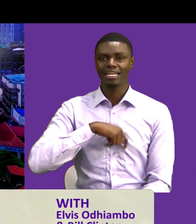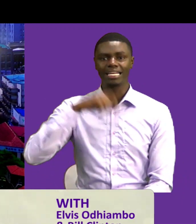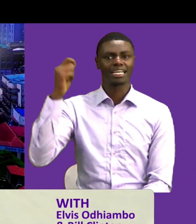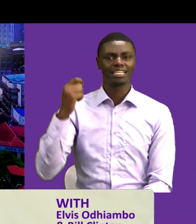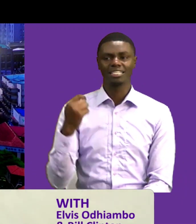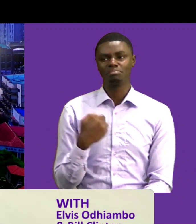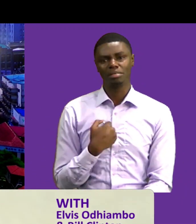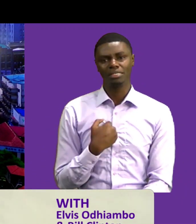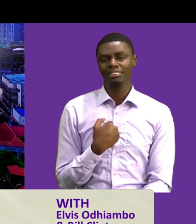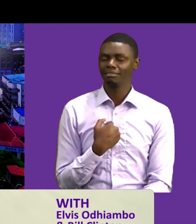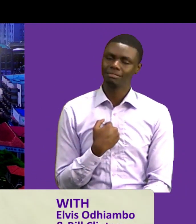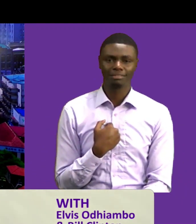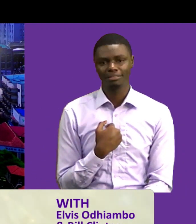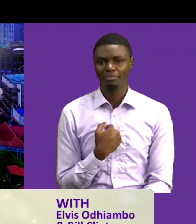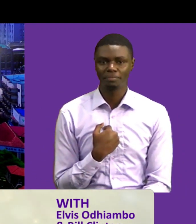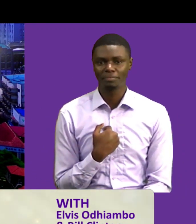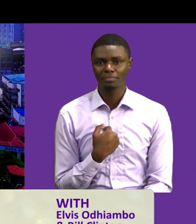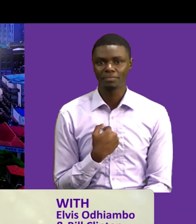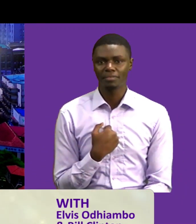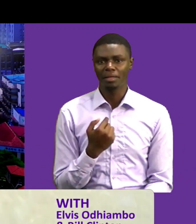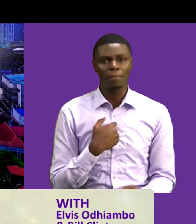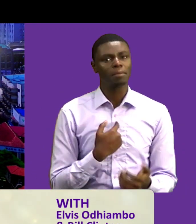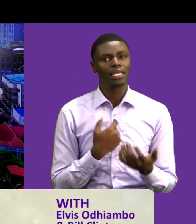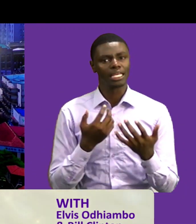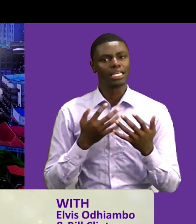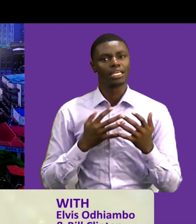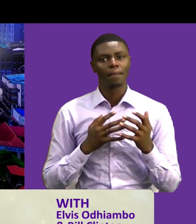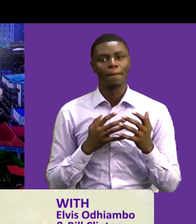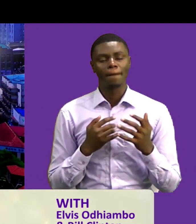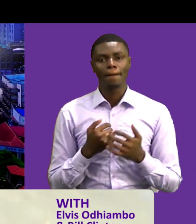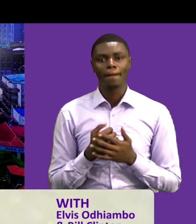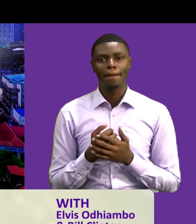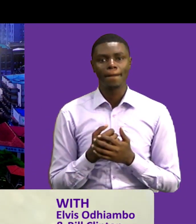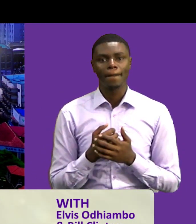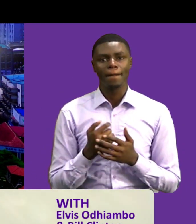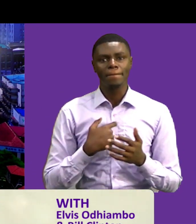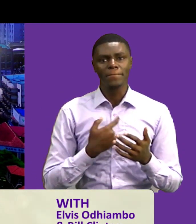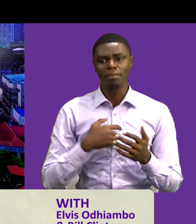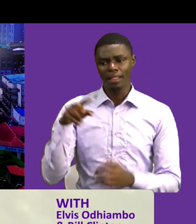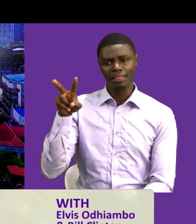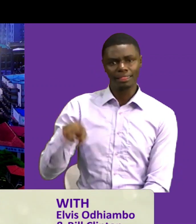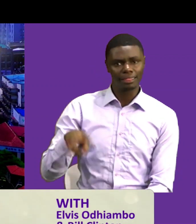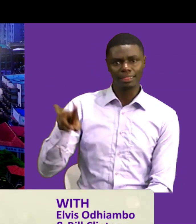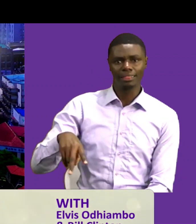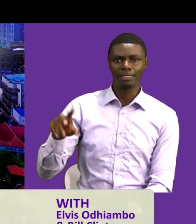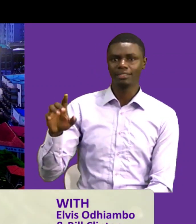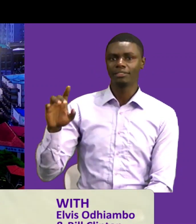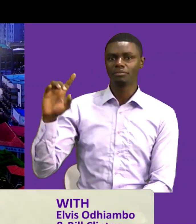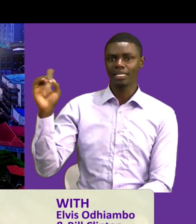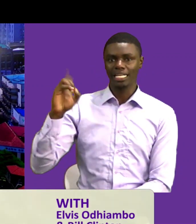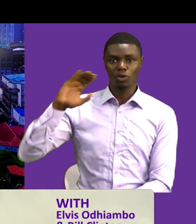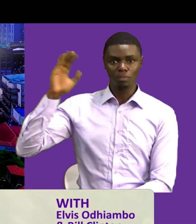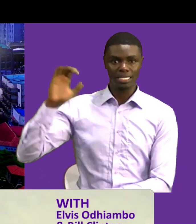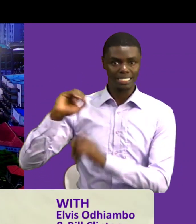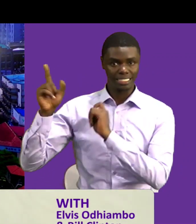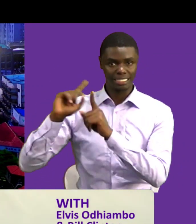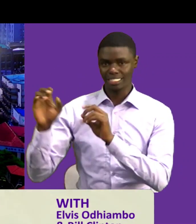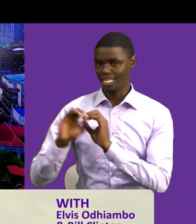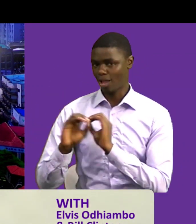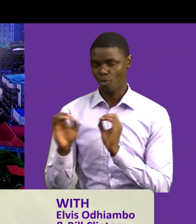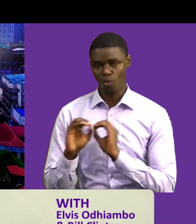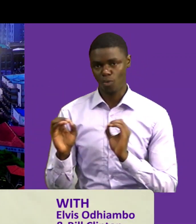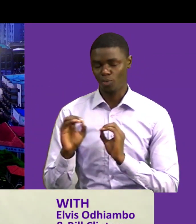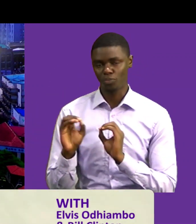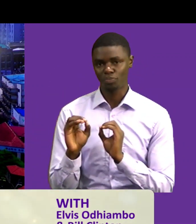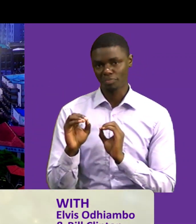will not give, I will not put down the efforts by